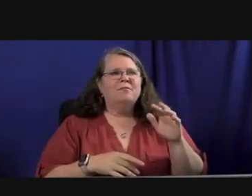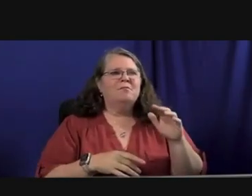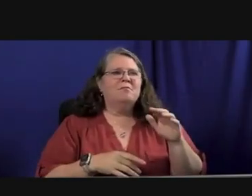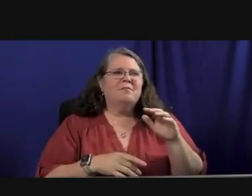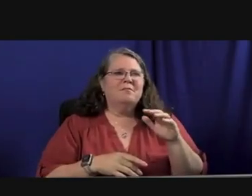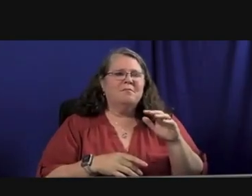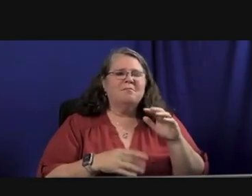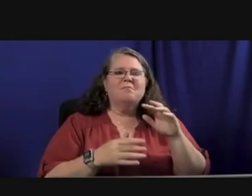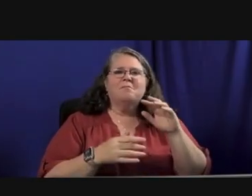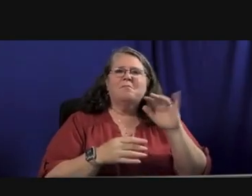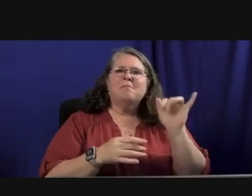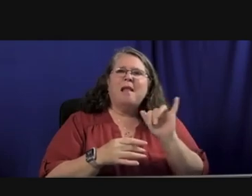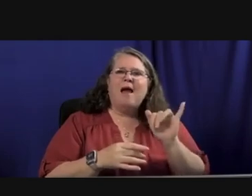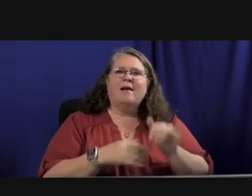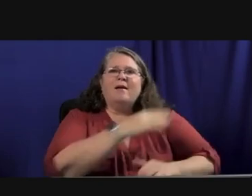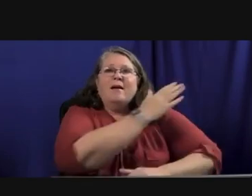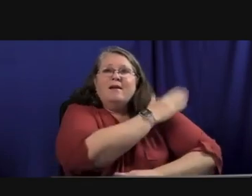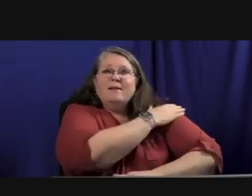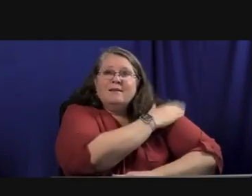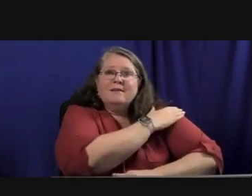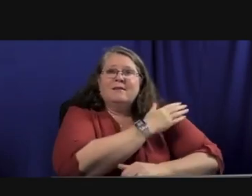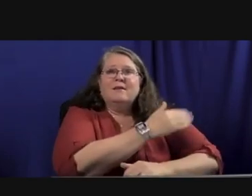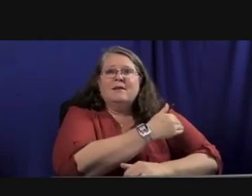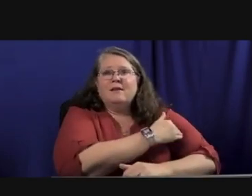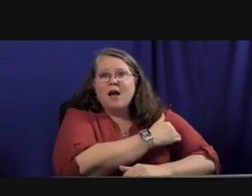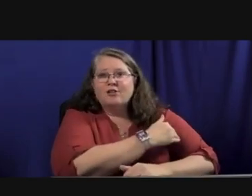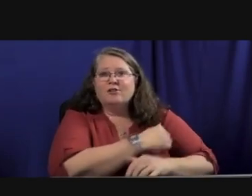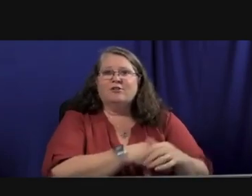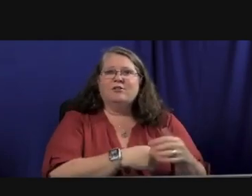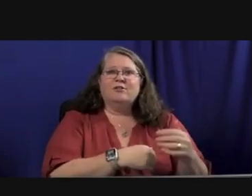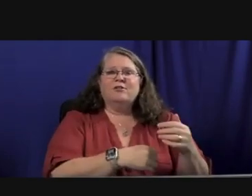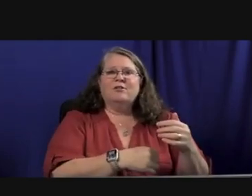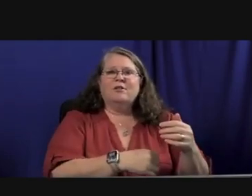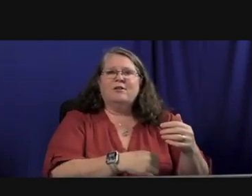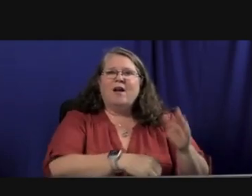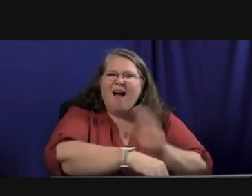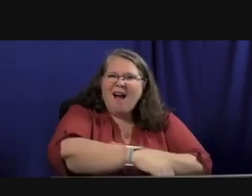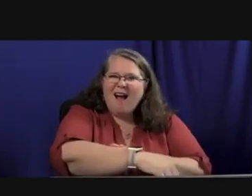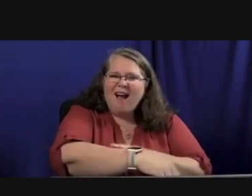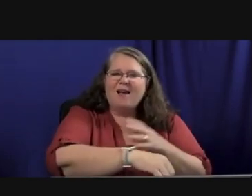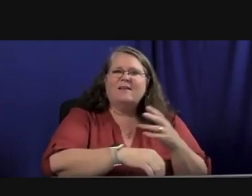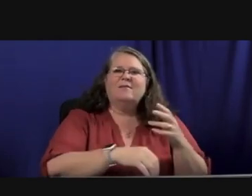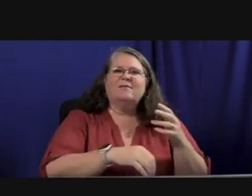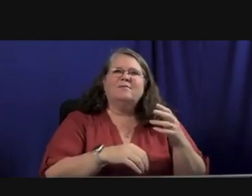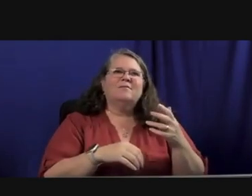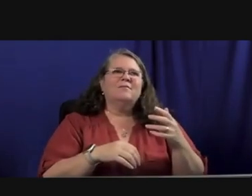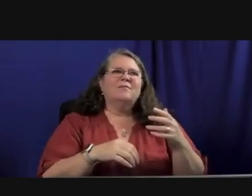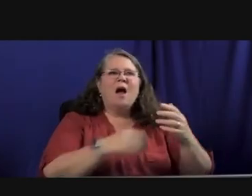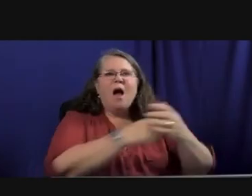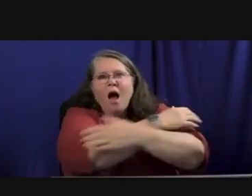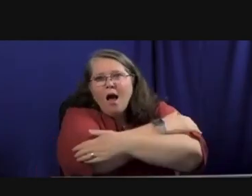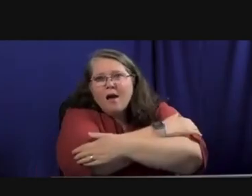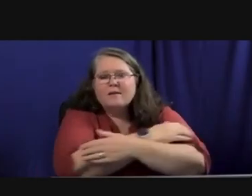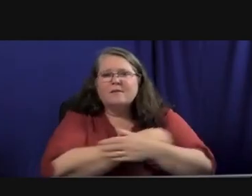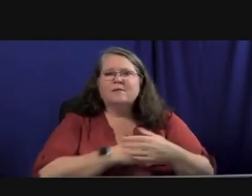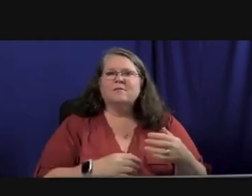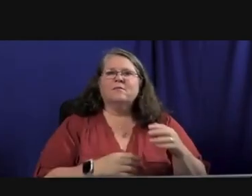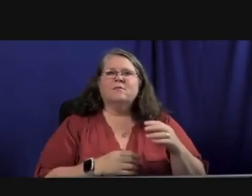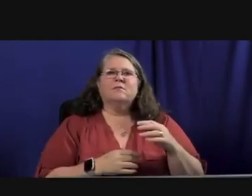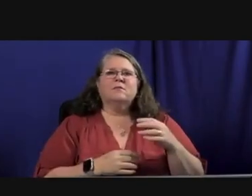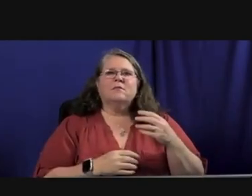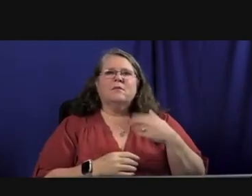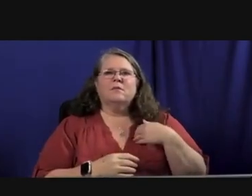to touch a lot. So these are patting or touching, and that could be on the